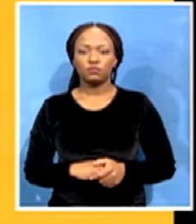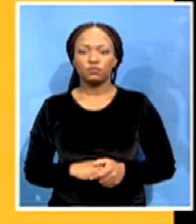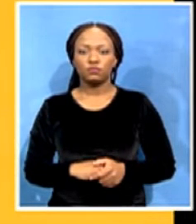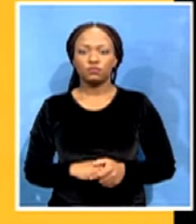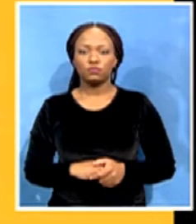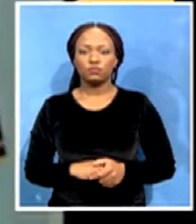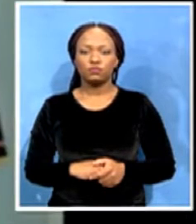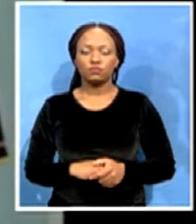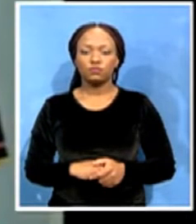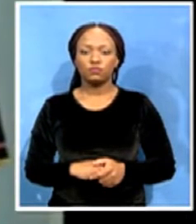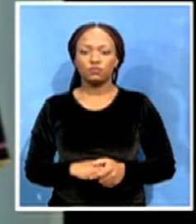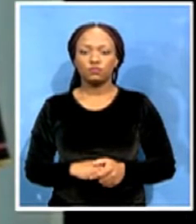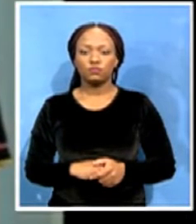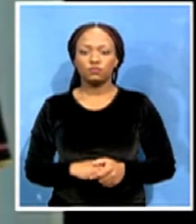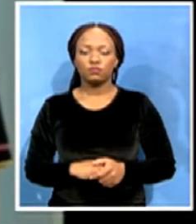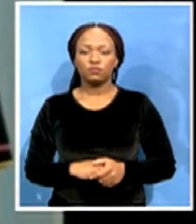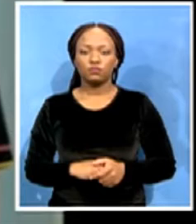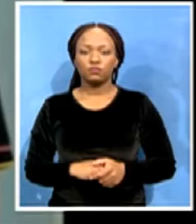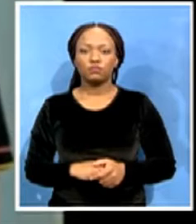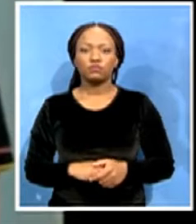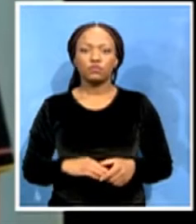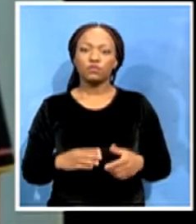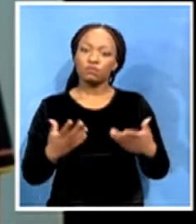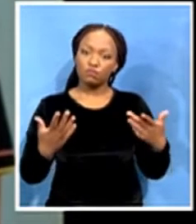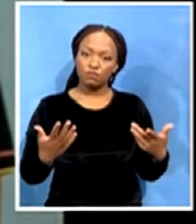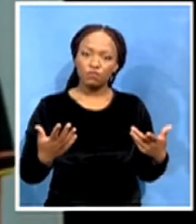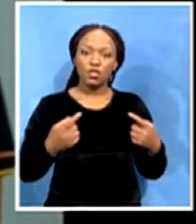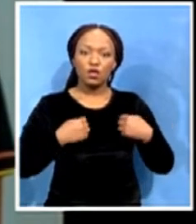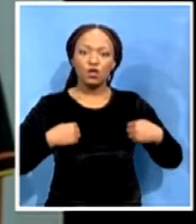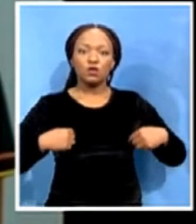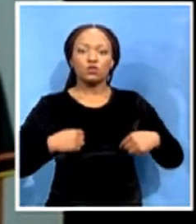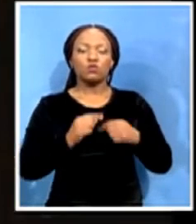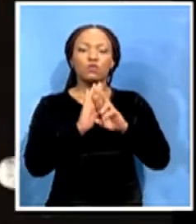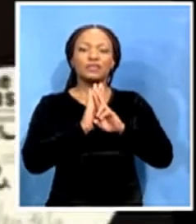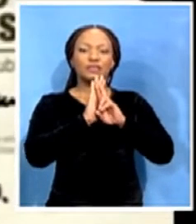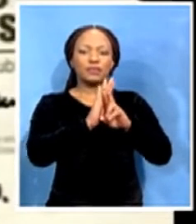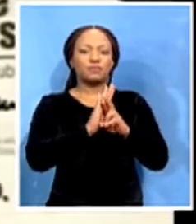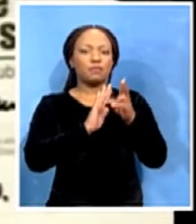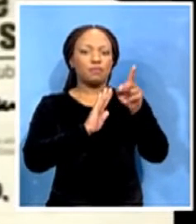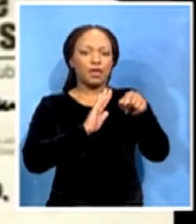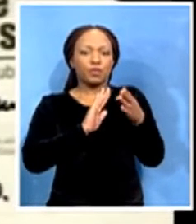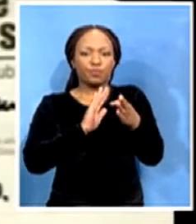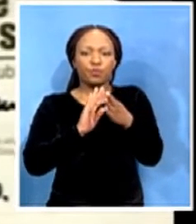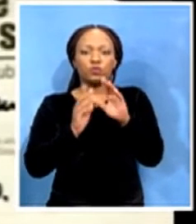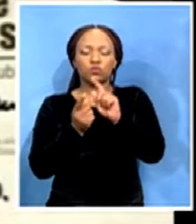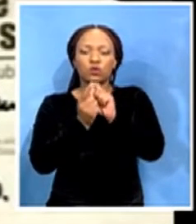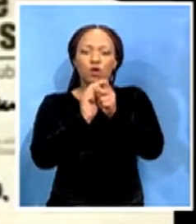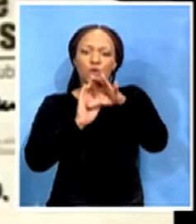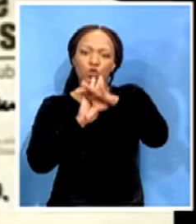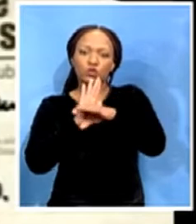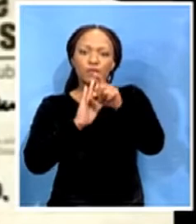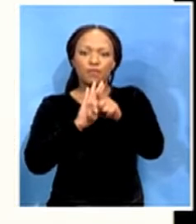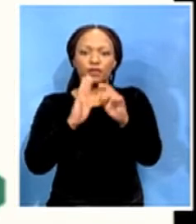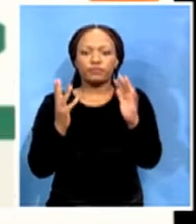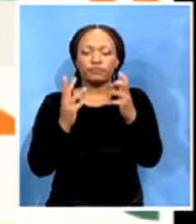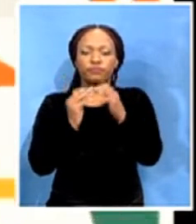We therefore, who are freely elected representatives, adopt this Constitution as the supreme law of the Republic, so as